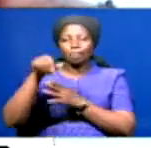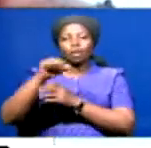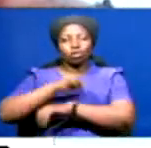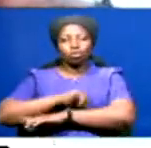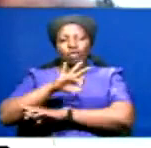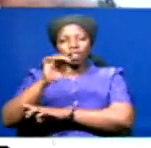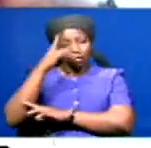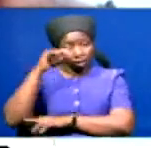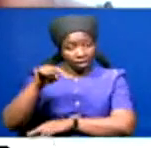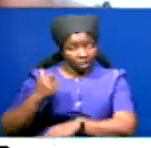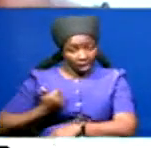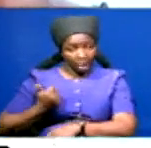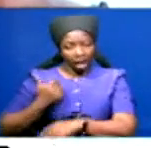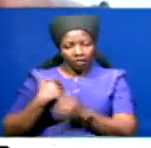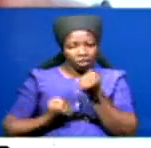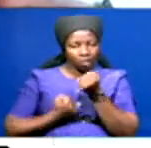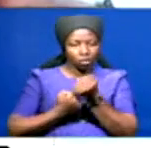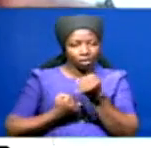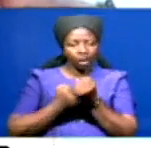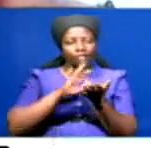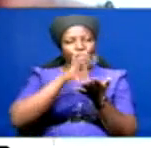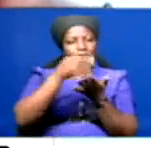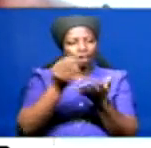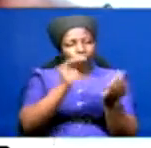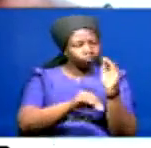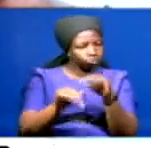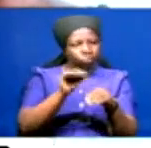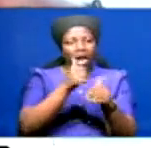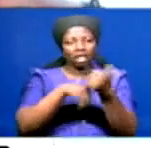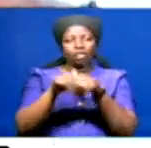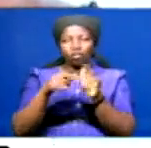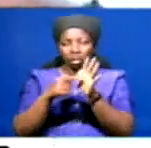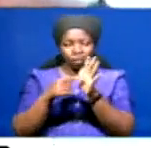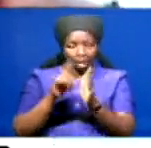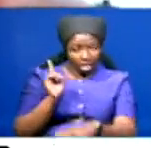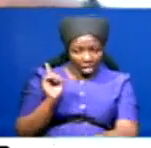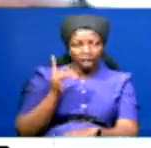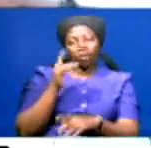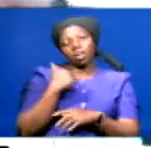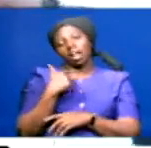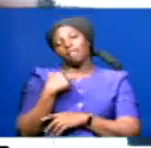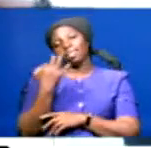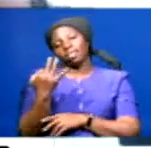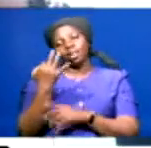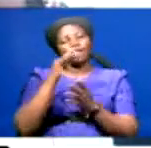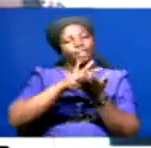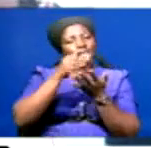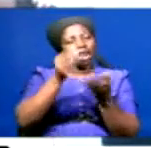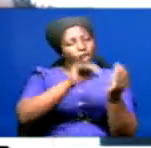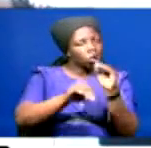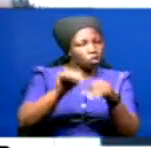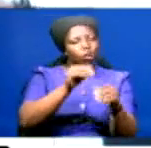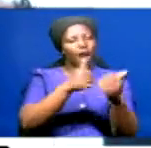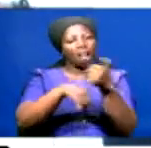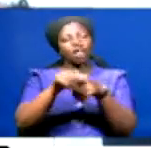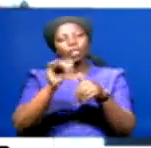girls. They have supported us in fundraising activities like this one. Usually we have three fundraising activities in a year.